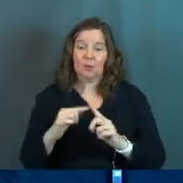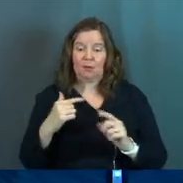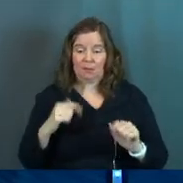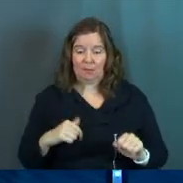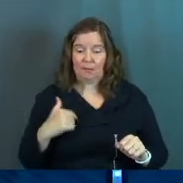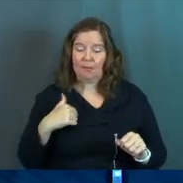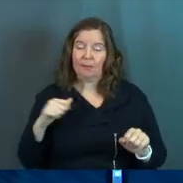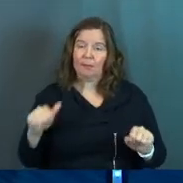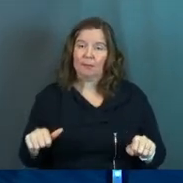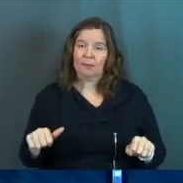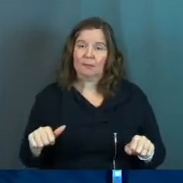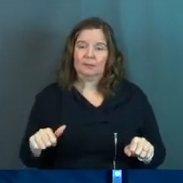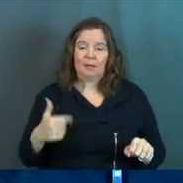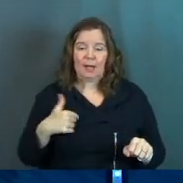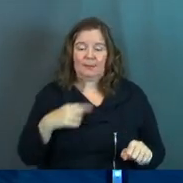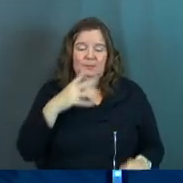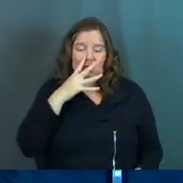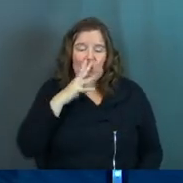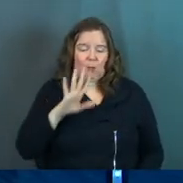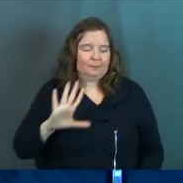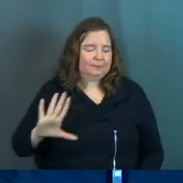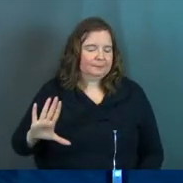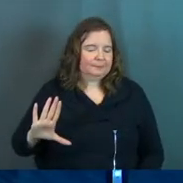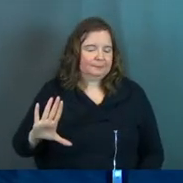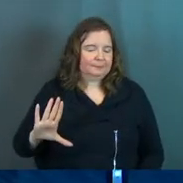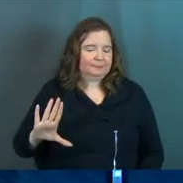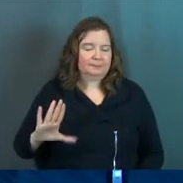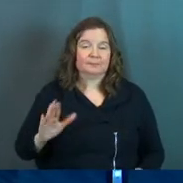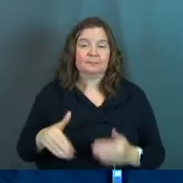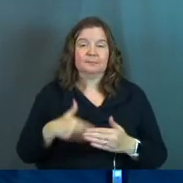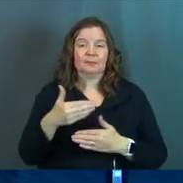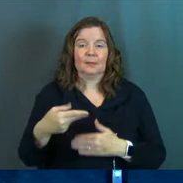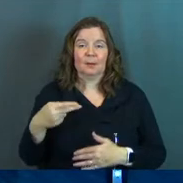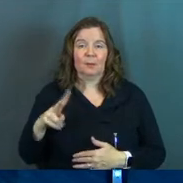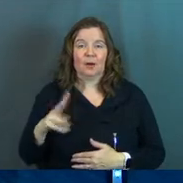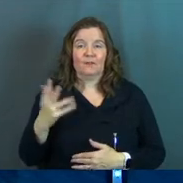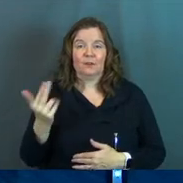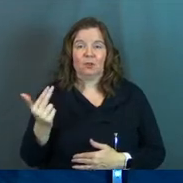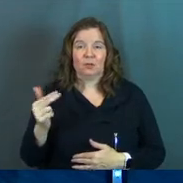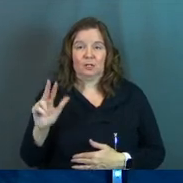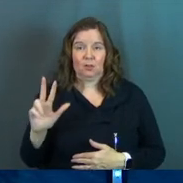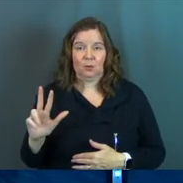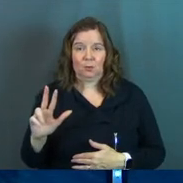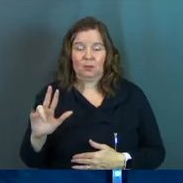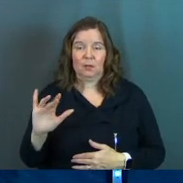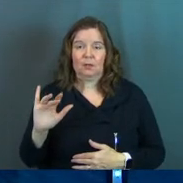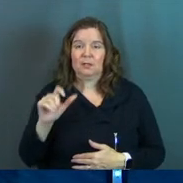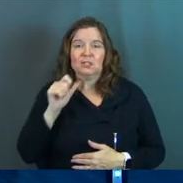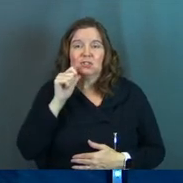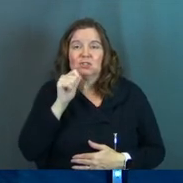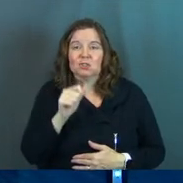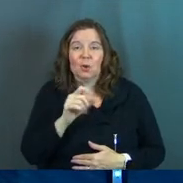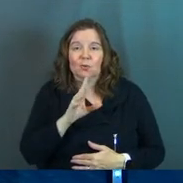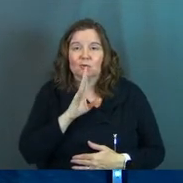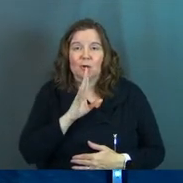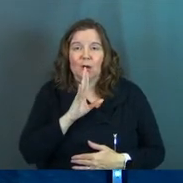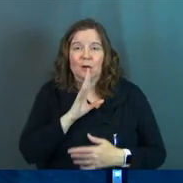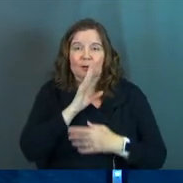I can just, I'm going to ignore that. Next, Proverbs 13:3, just don't